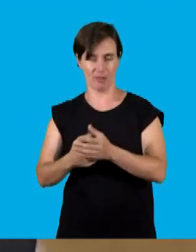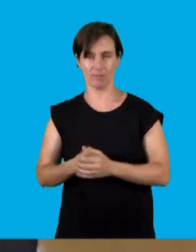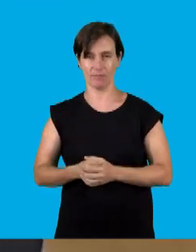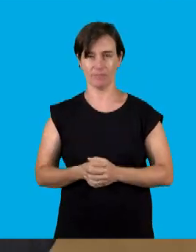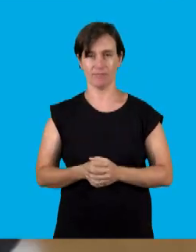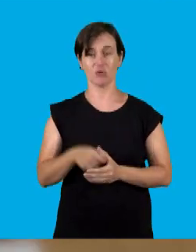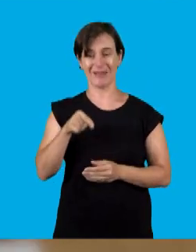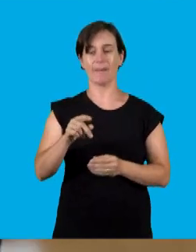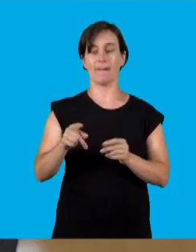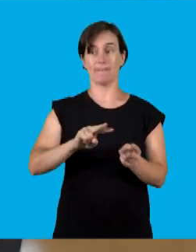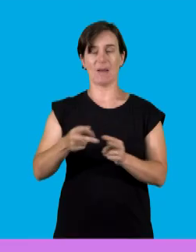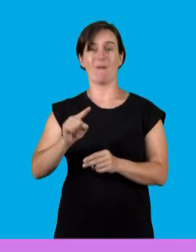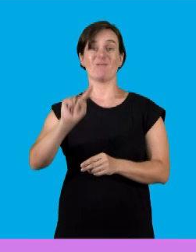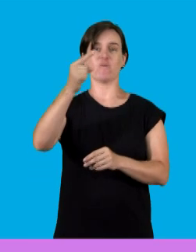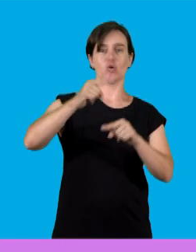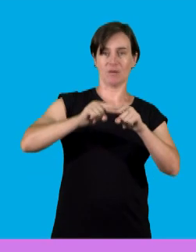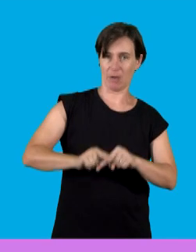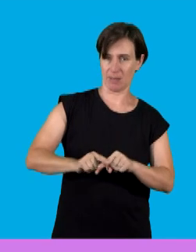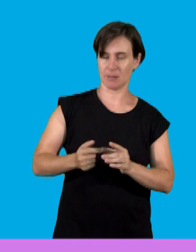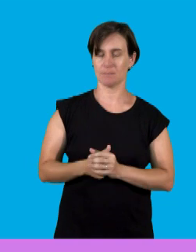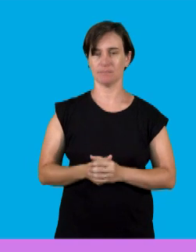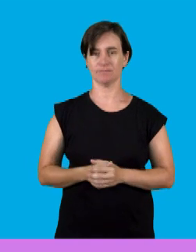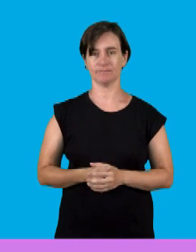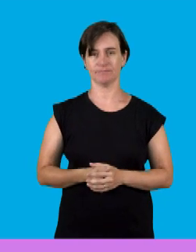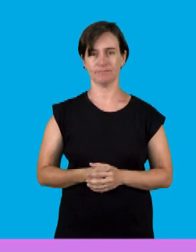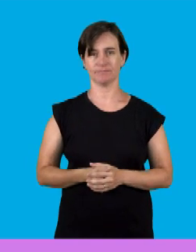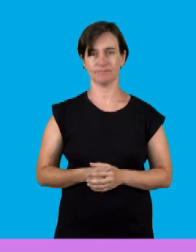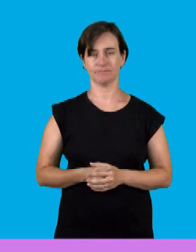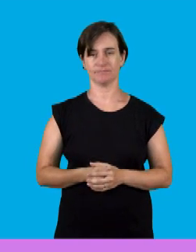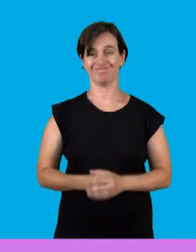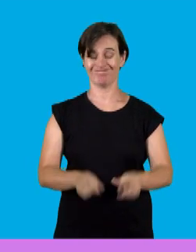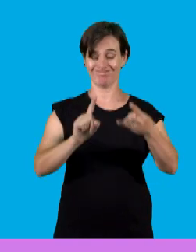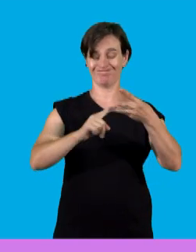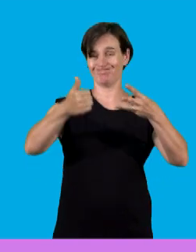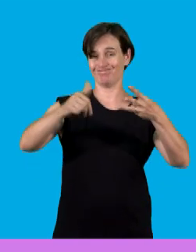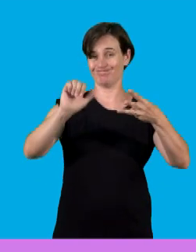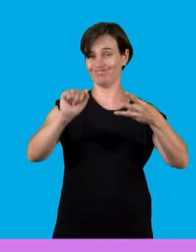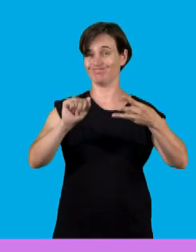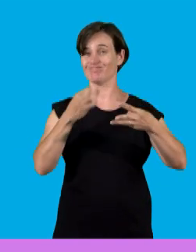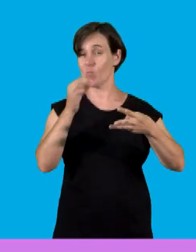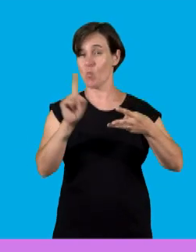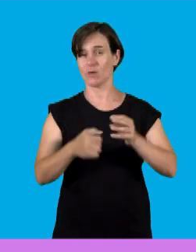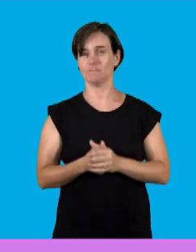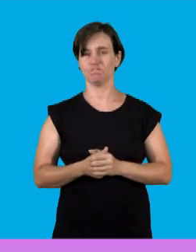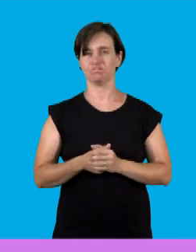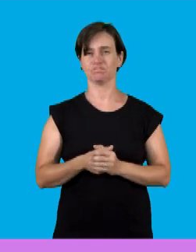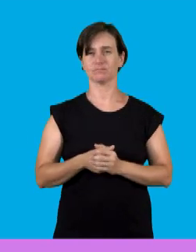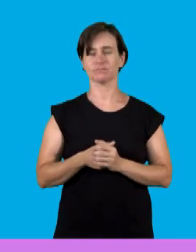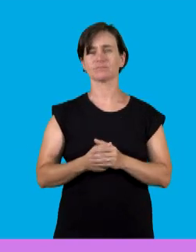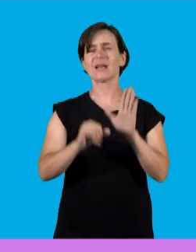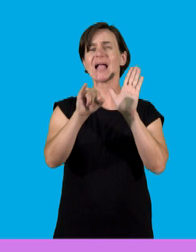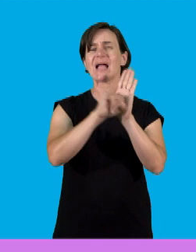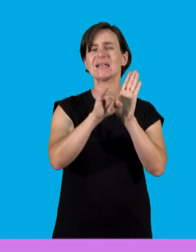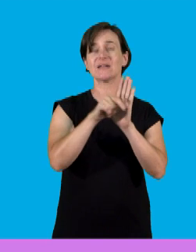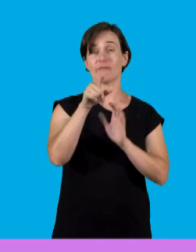clear to all of you. Okay, guys, let's quickly look at our first question. 3A says, identify